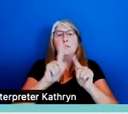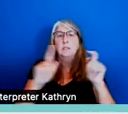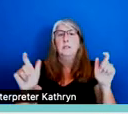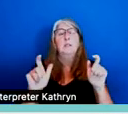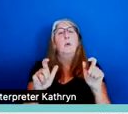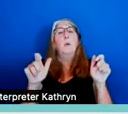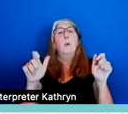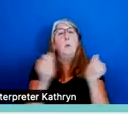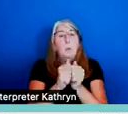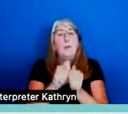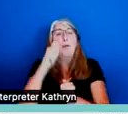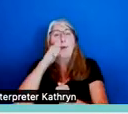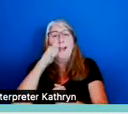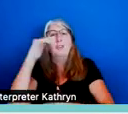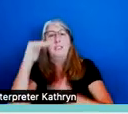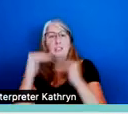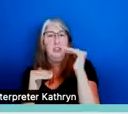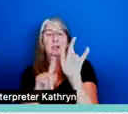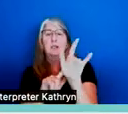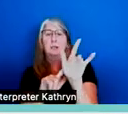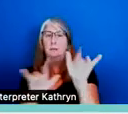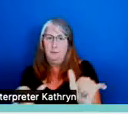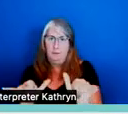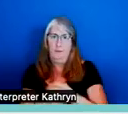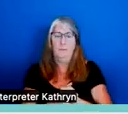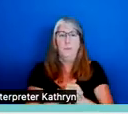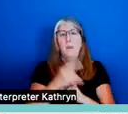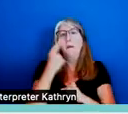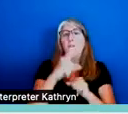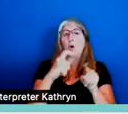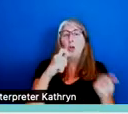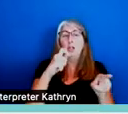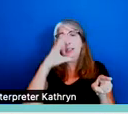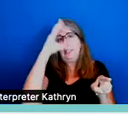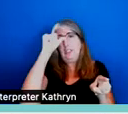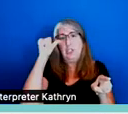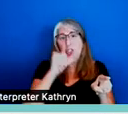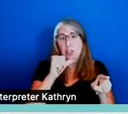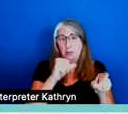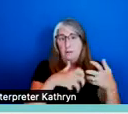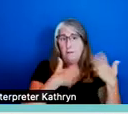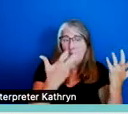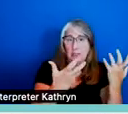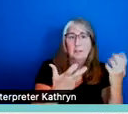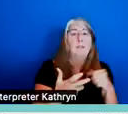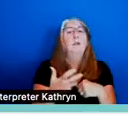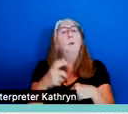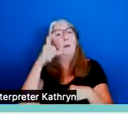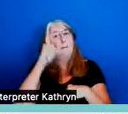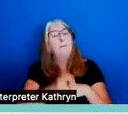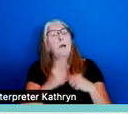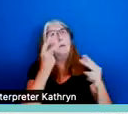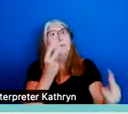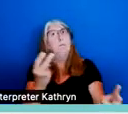simultaneously. In order to end gender-based violence, we cannot ignore our history and the recent learnings from